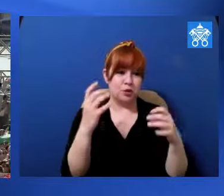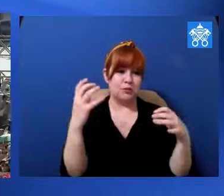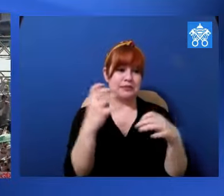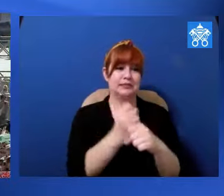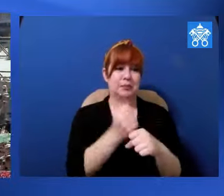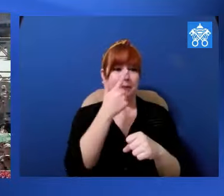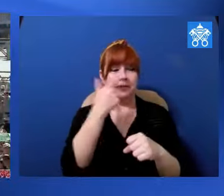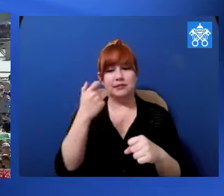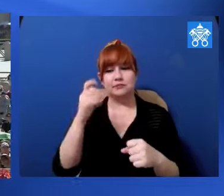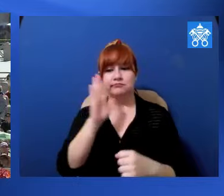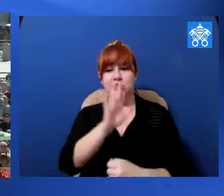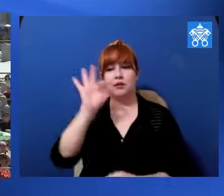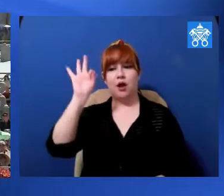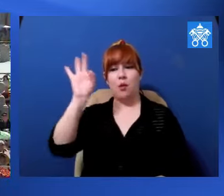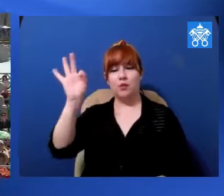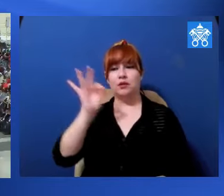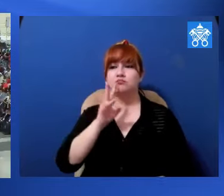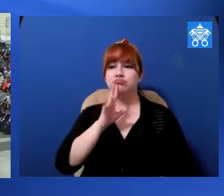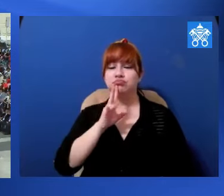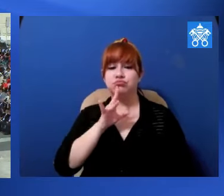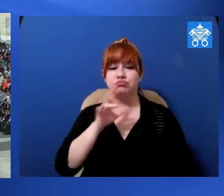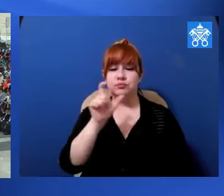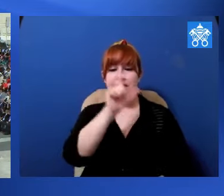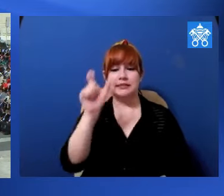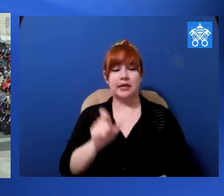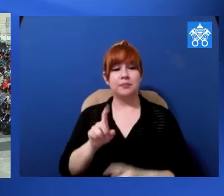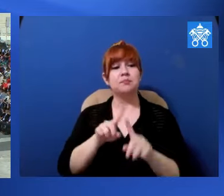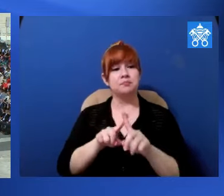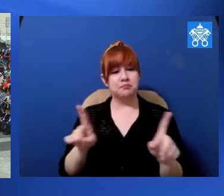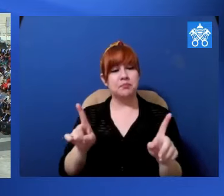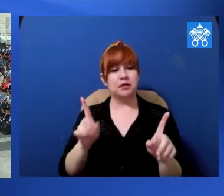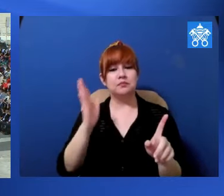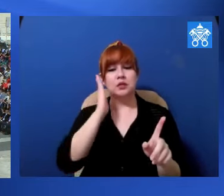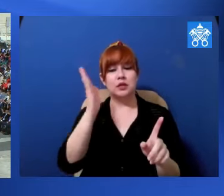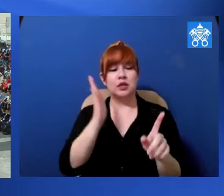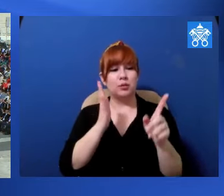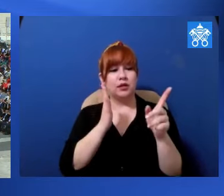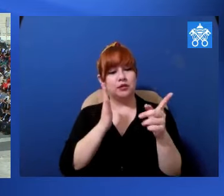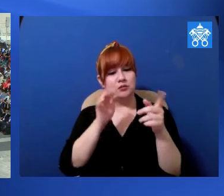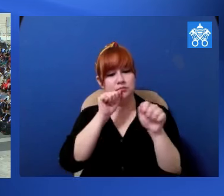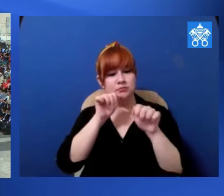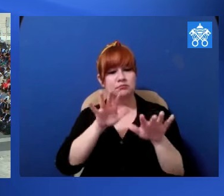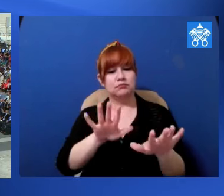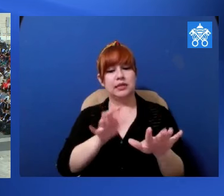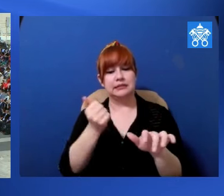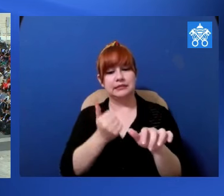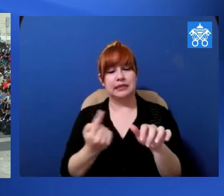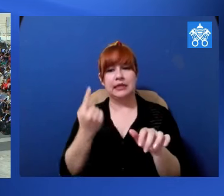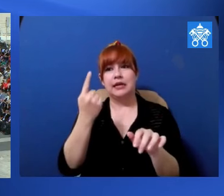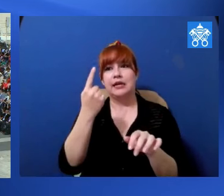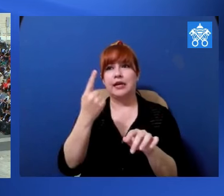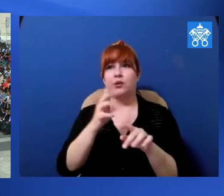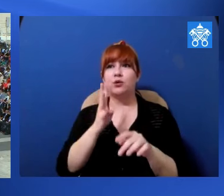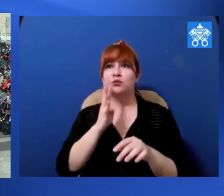course, because the catechesis was delivered in Italian, but he will have a few words for